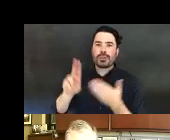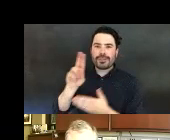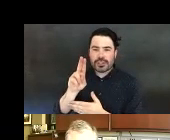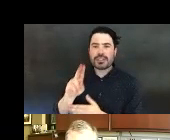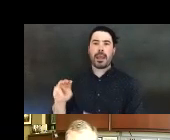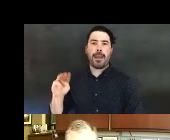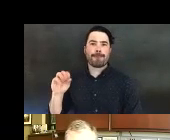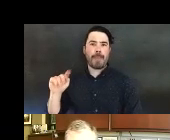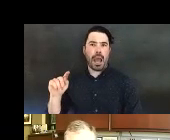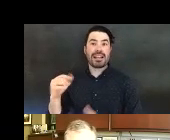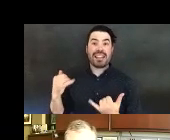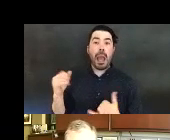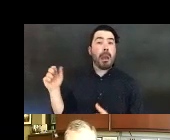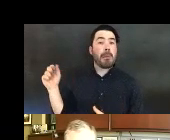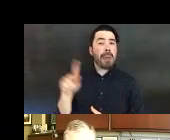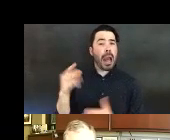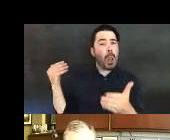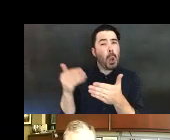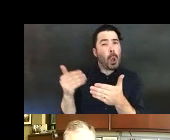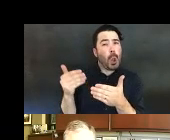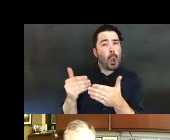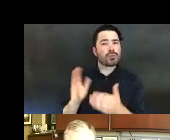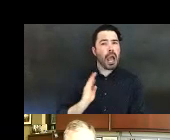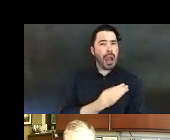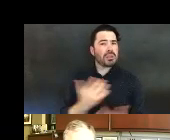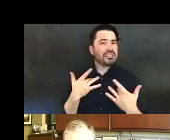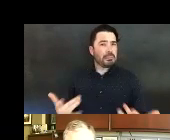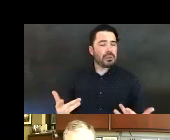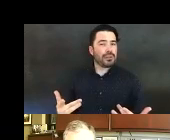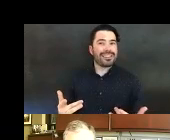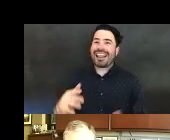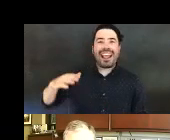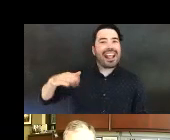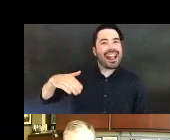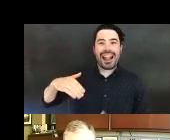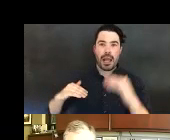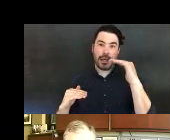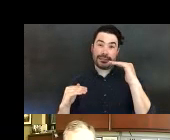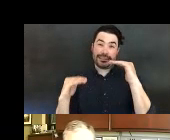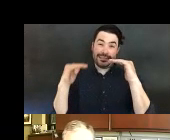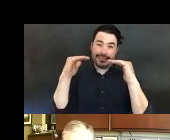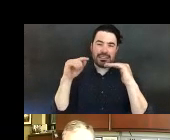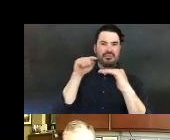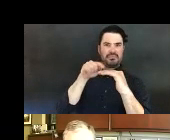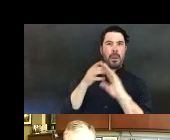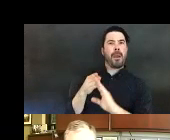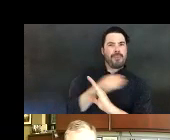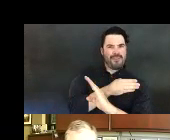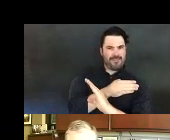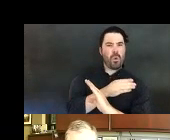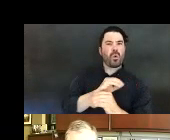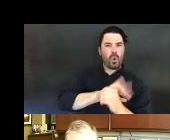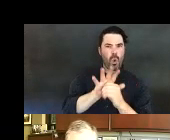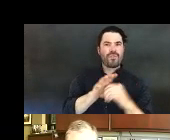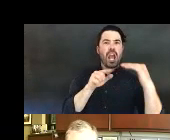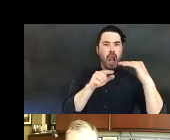steady state. I'll show you in the next graph that we're not quite back to our pre-COVID peak volumes, but you can also